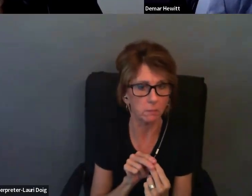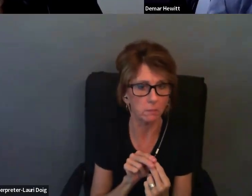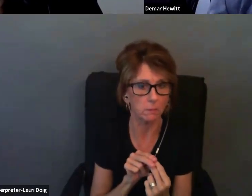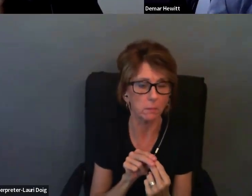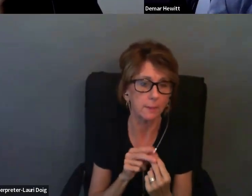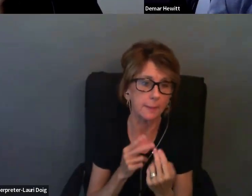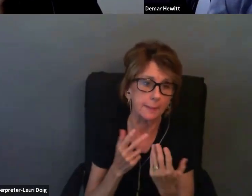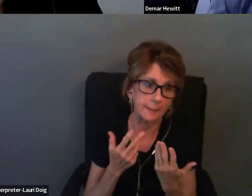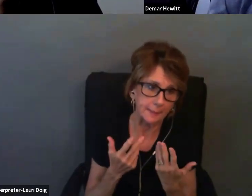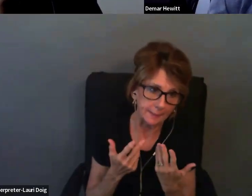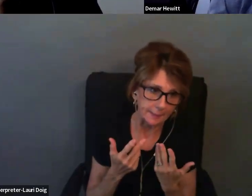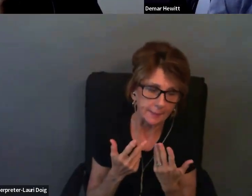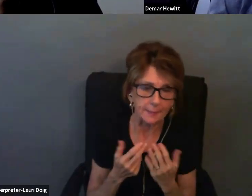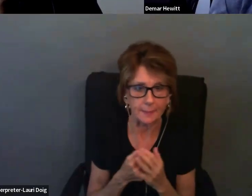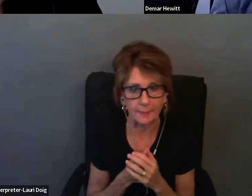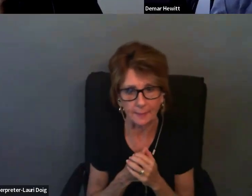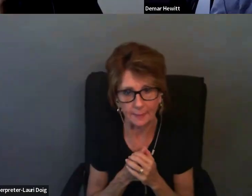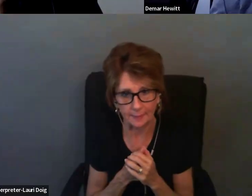likely